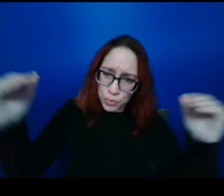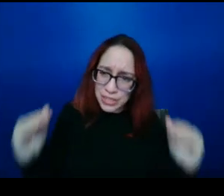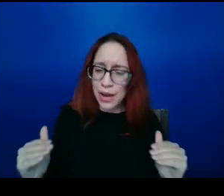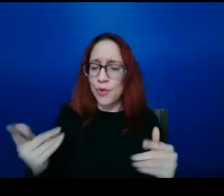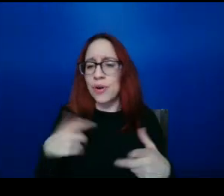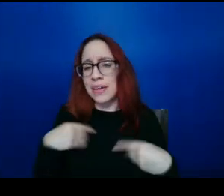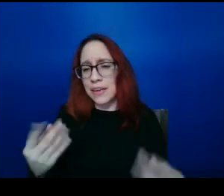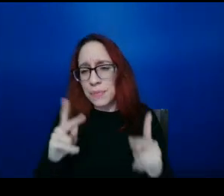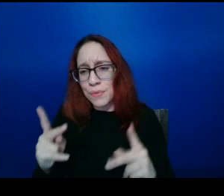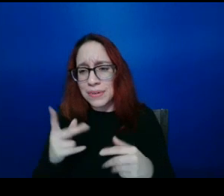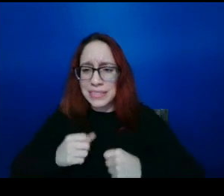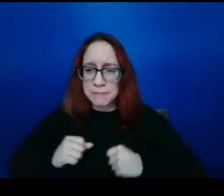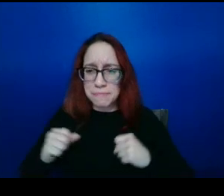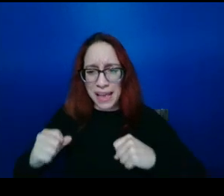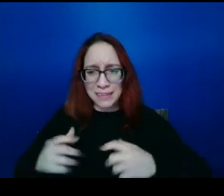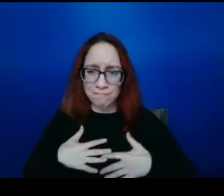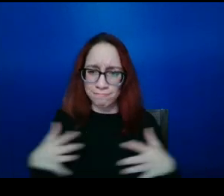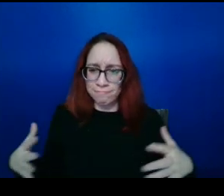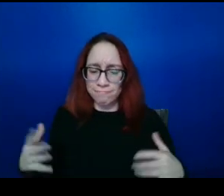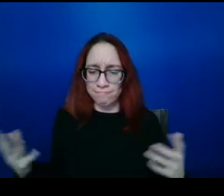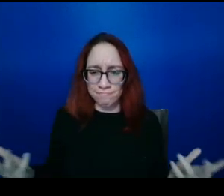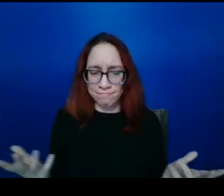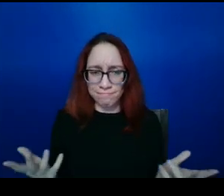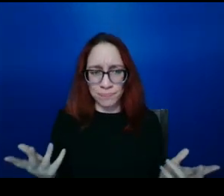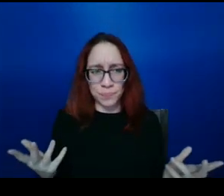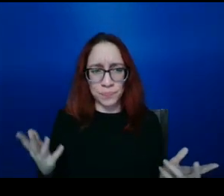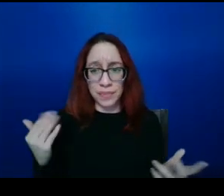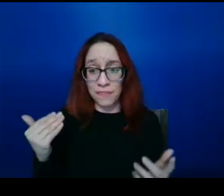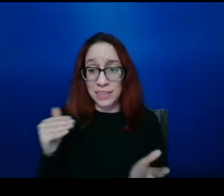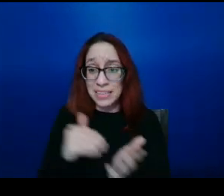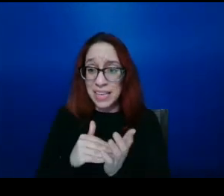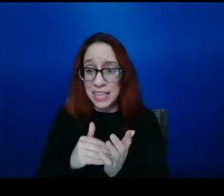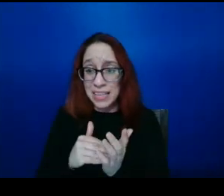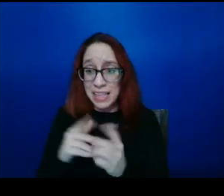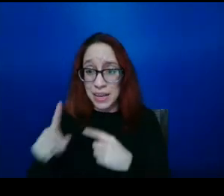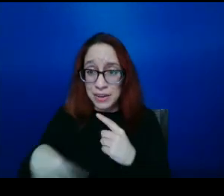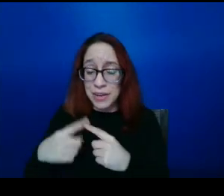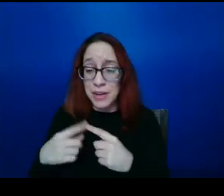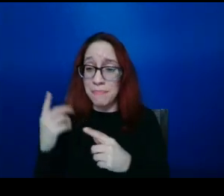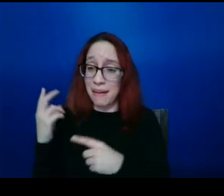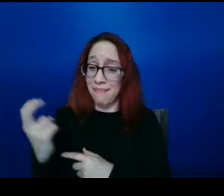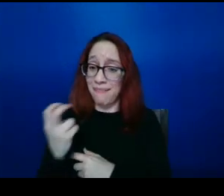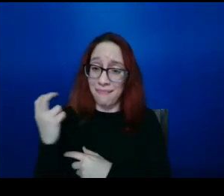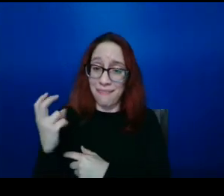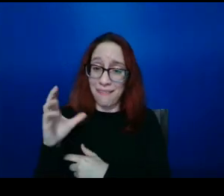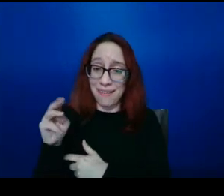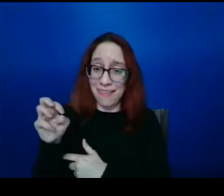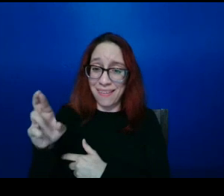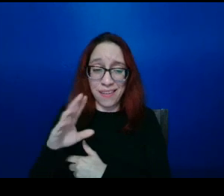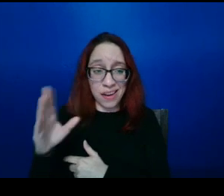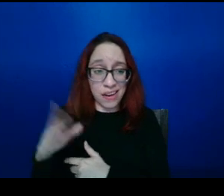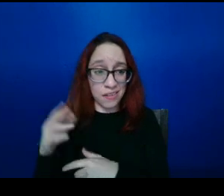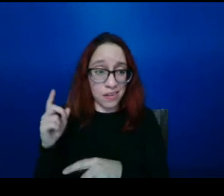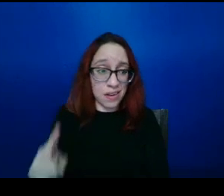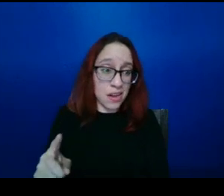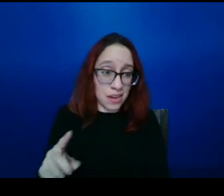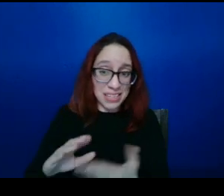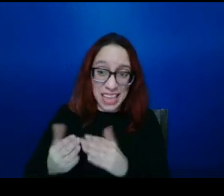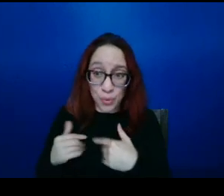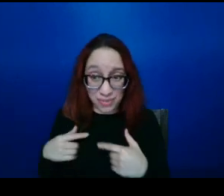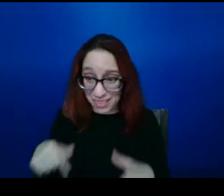Give people some space to breathe. I do 15,000 miles a year in my camper. Never once gotten off an interstate to come to a town like